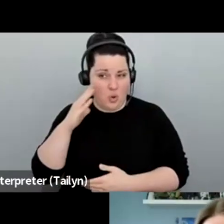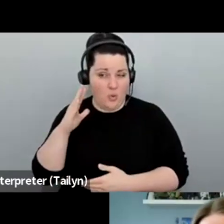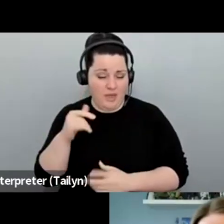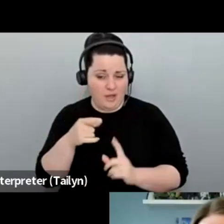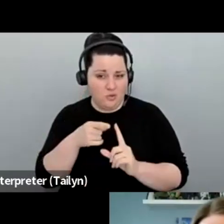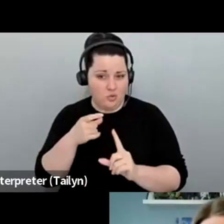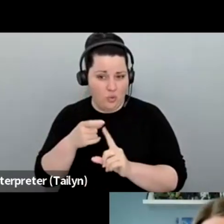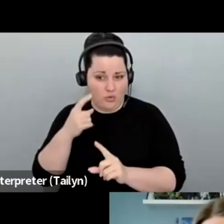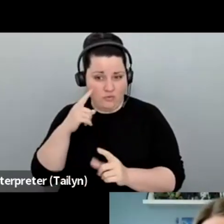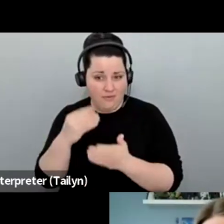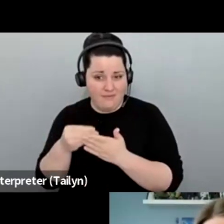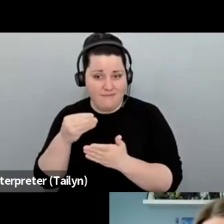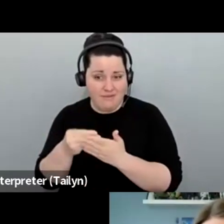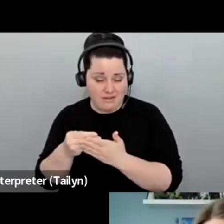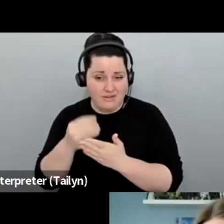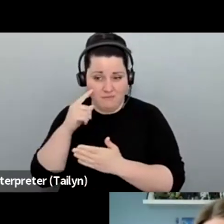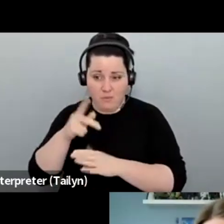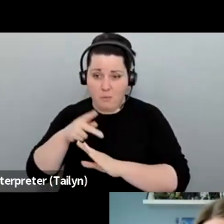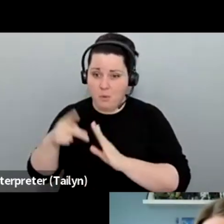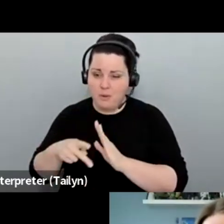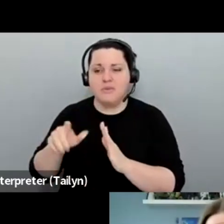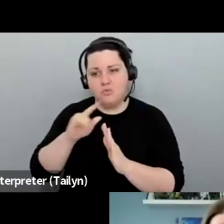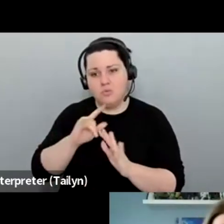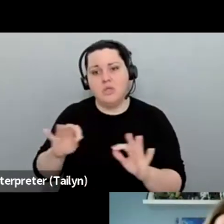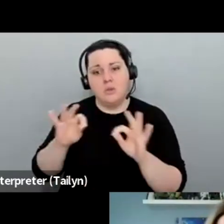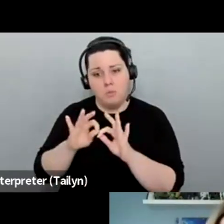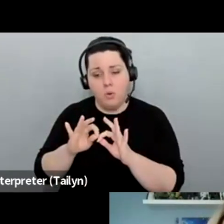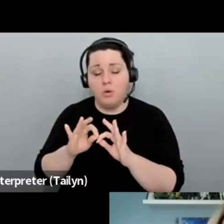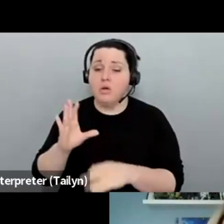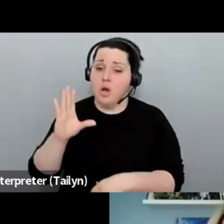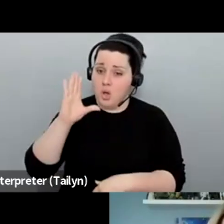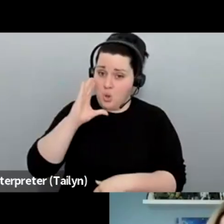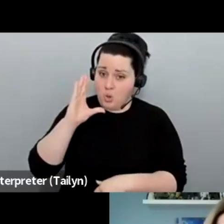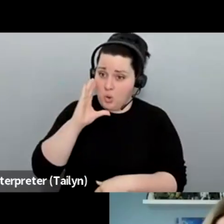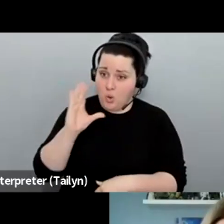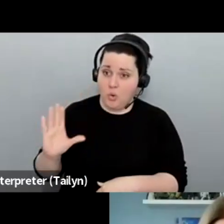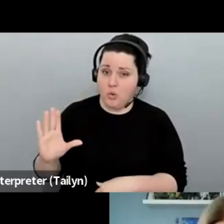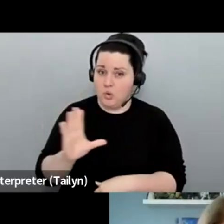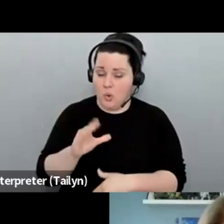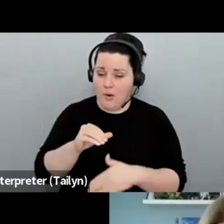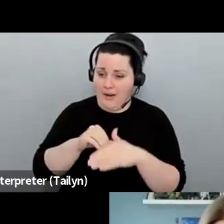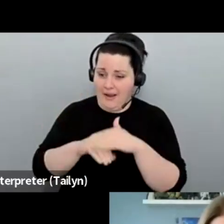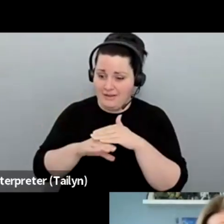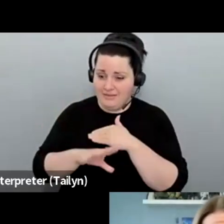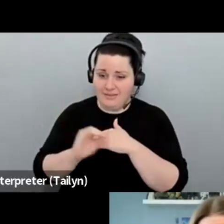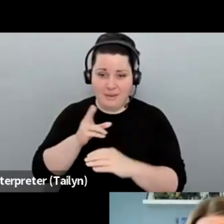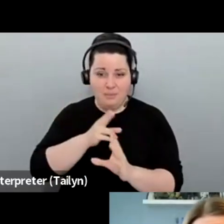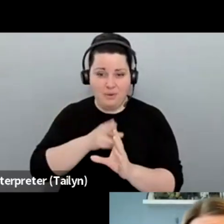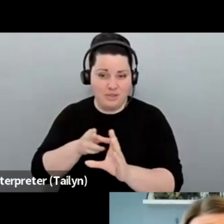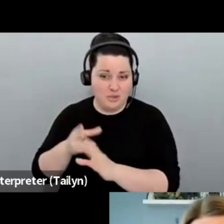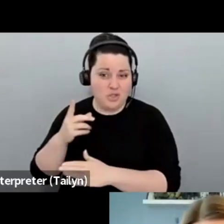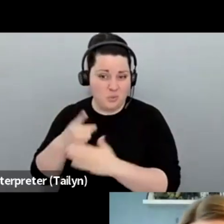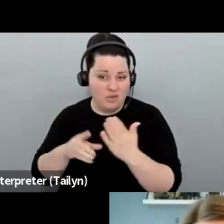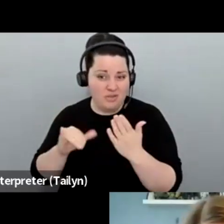of funding for your programs is really important. Knowing what your access and participation